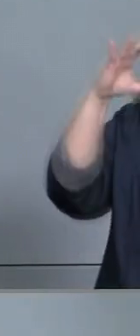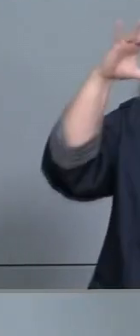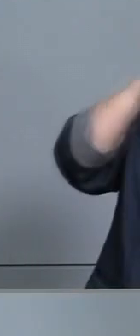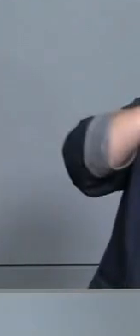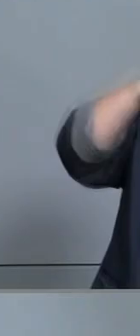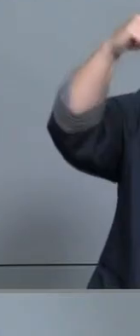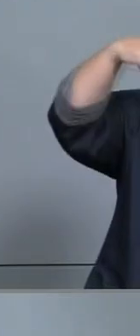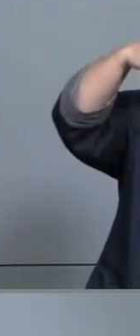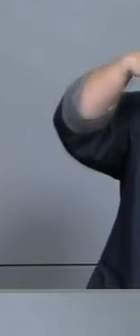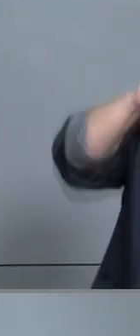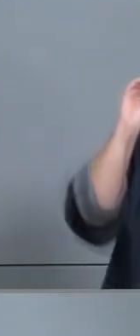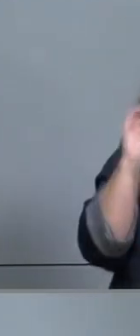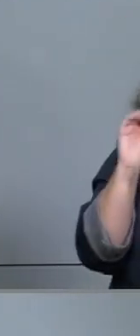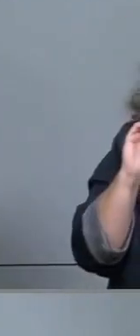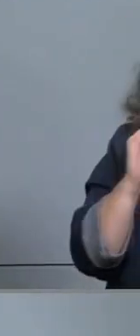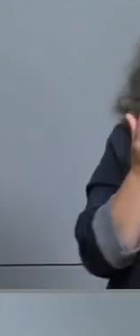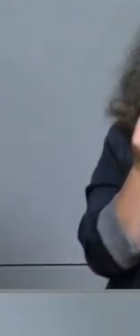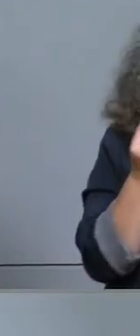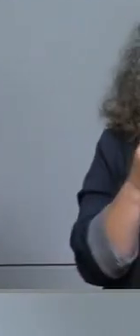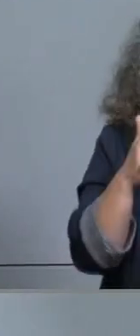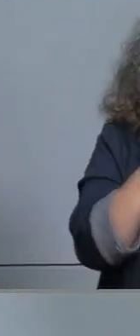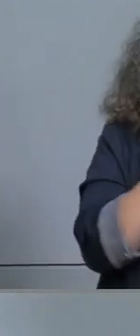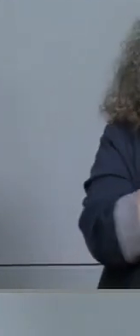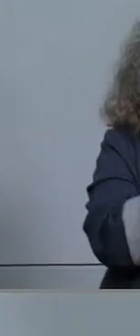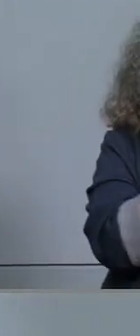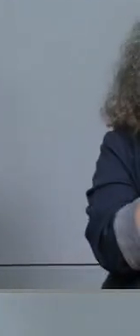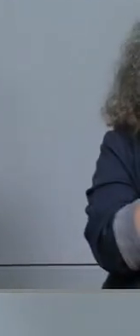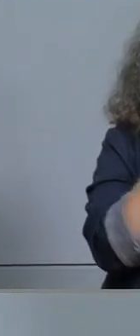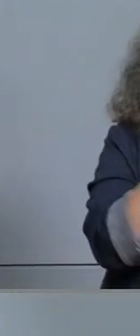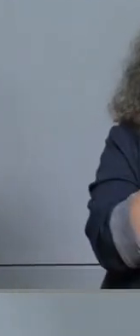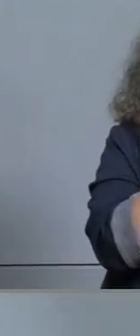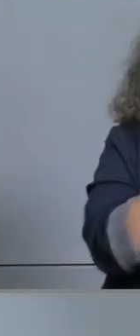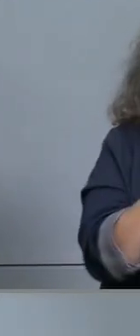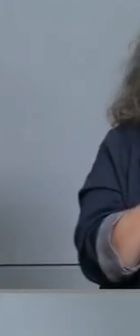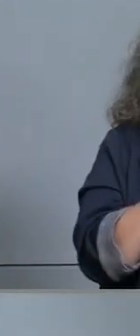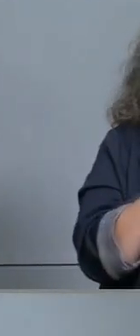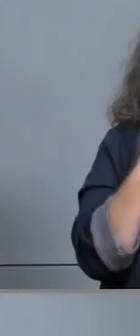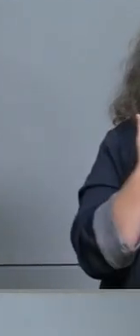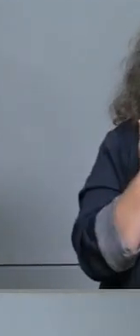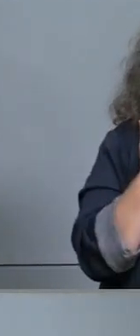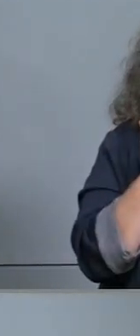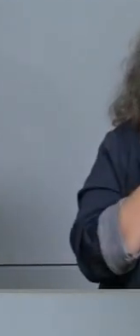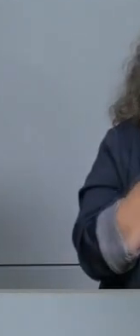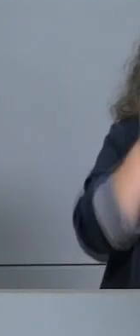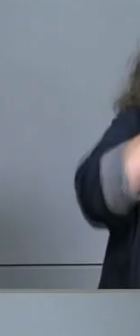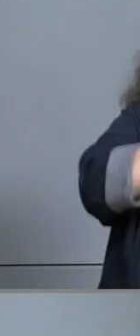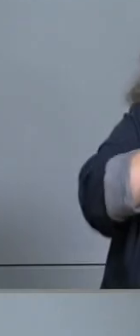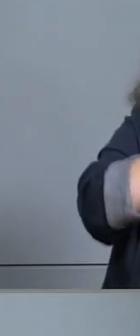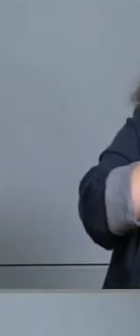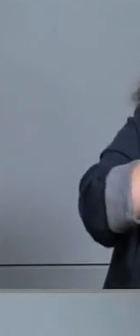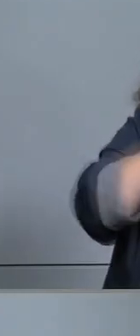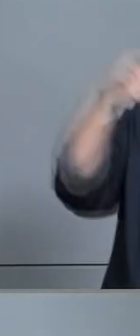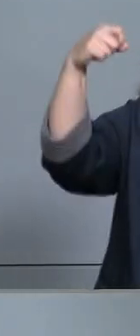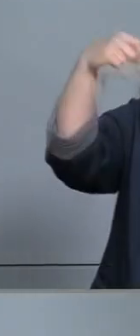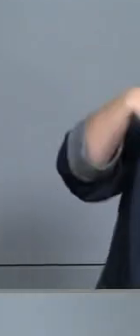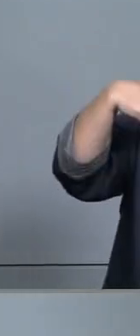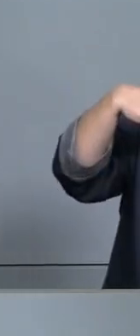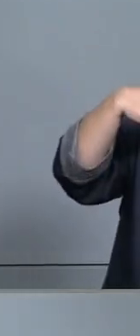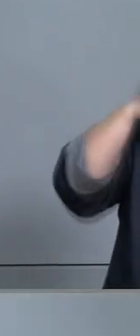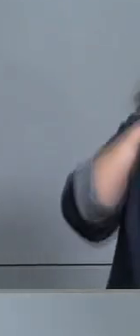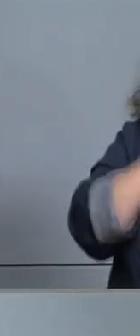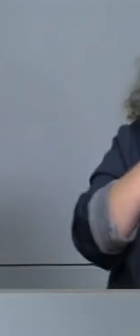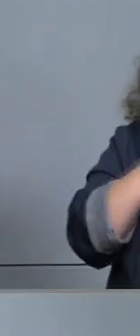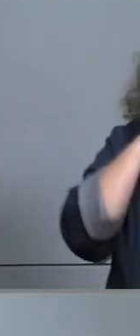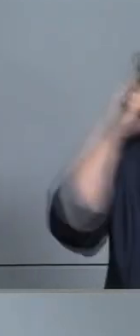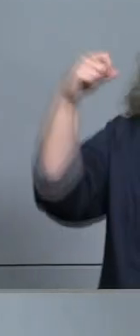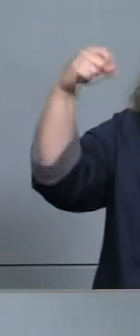to a network, as a reminder, please turn off your phone, turn it back on again to allow your phone to find a network if one is available